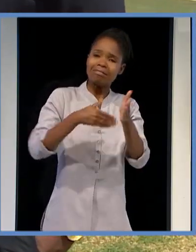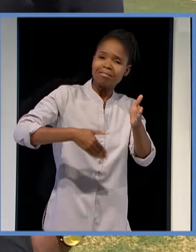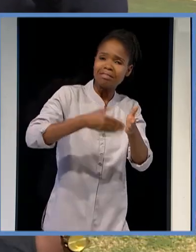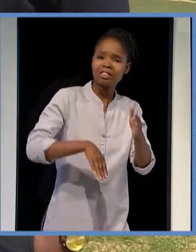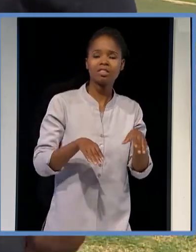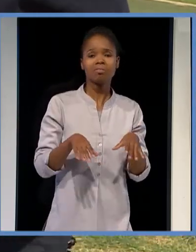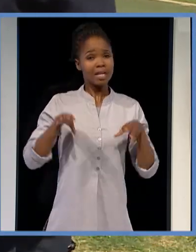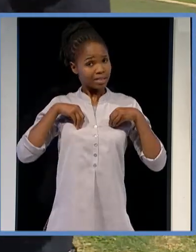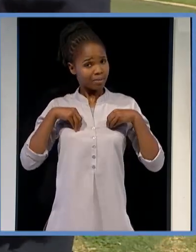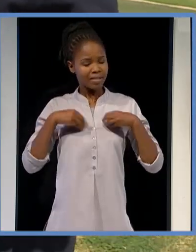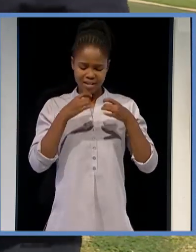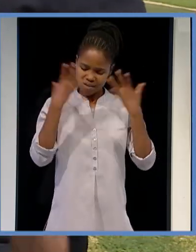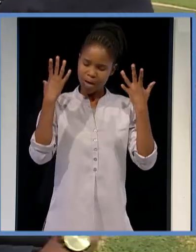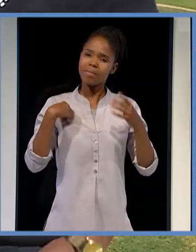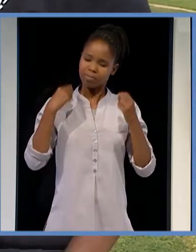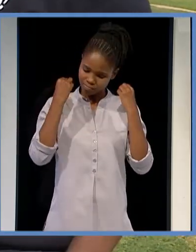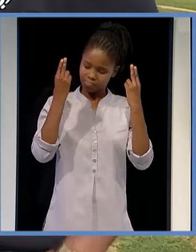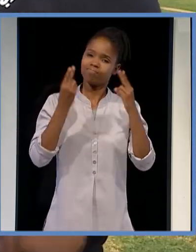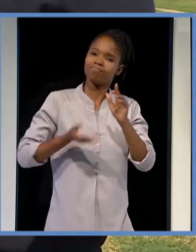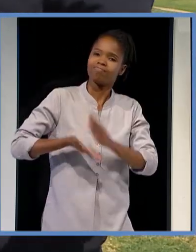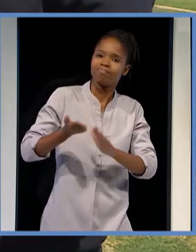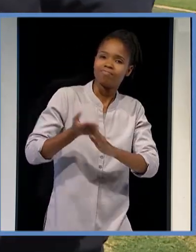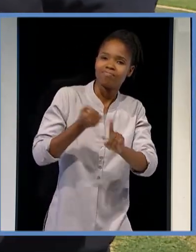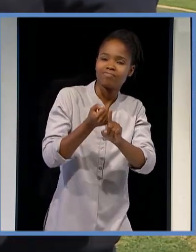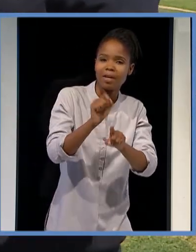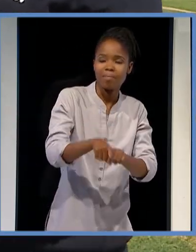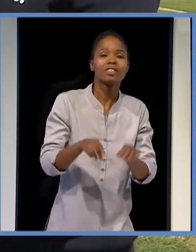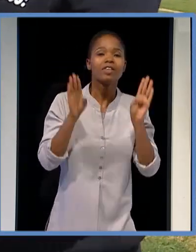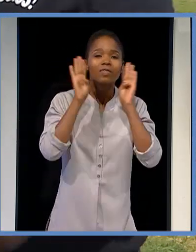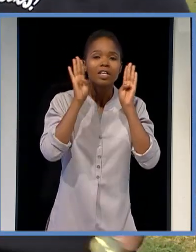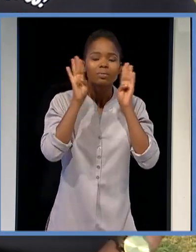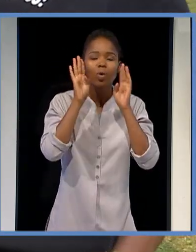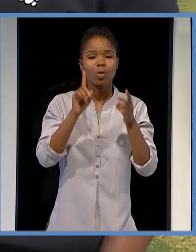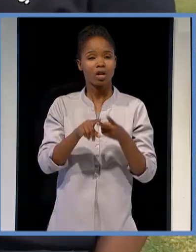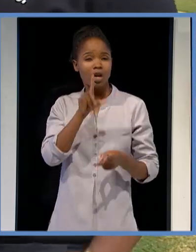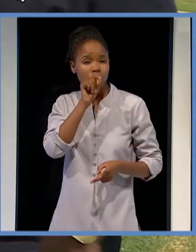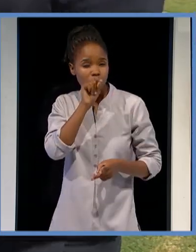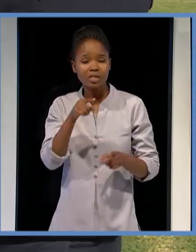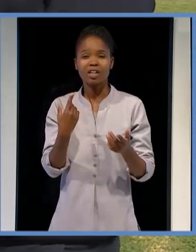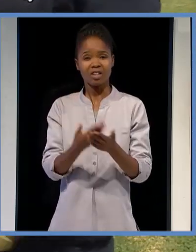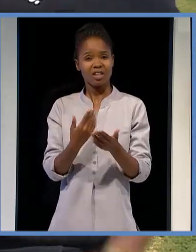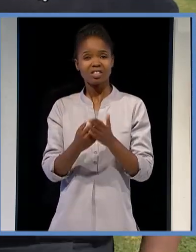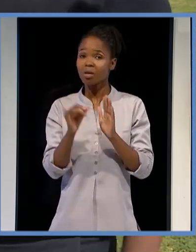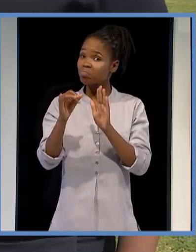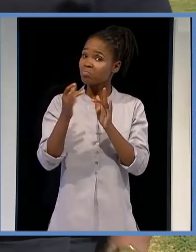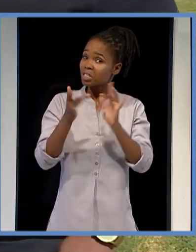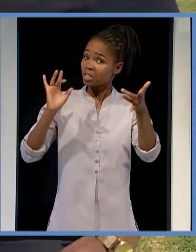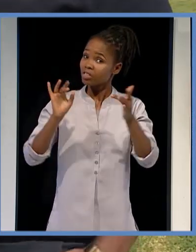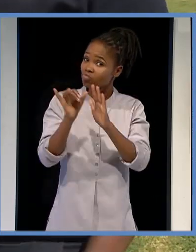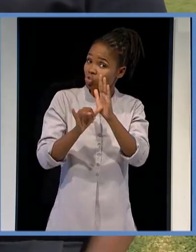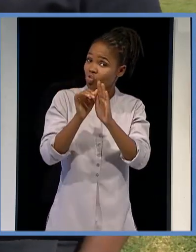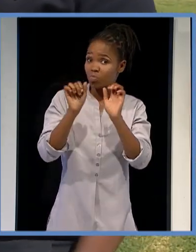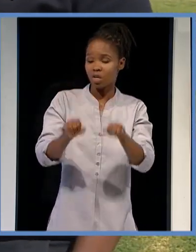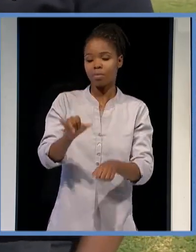there and do something with your life, because this is what we do here on Beyond Boundaries. Speak to us on Facebook, speak to us. Come watch YouTube. Yeah, no, it's good YouTube,